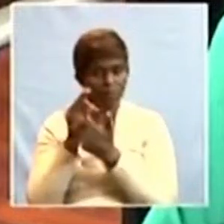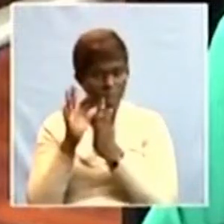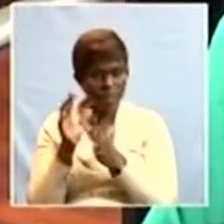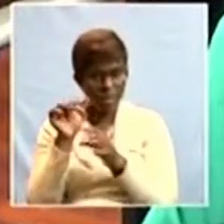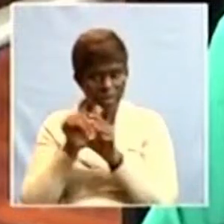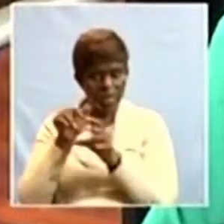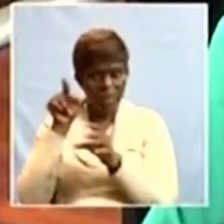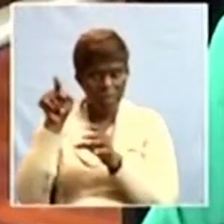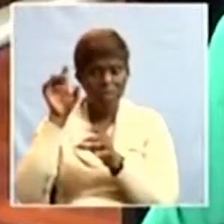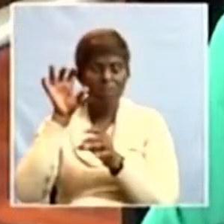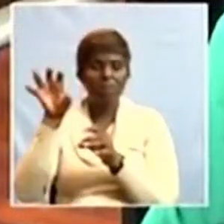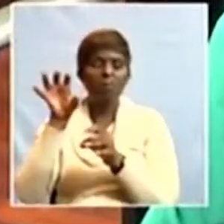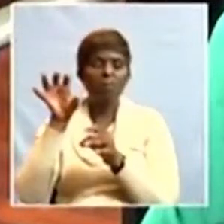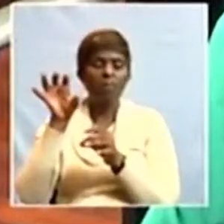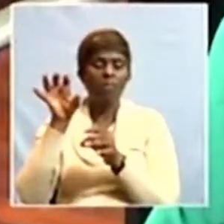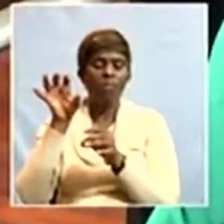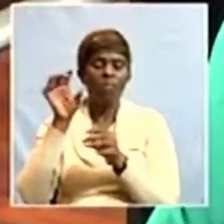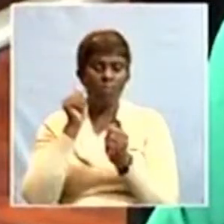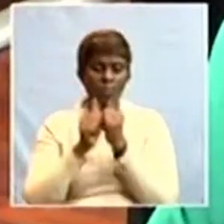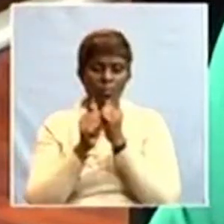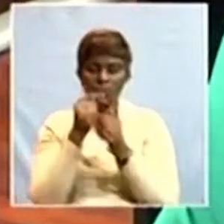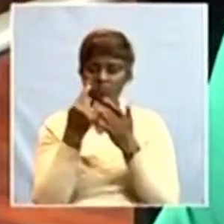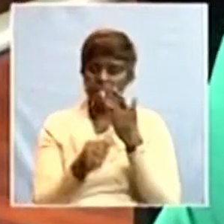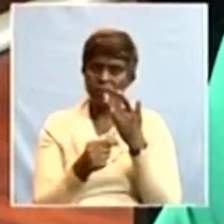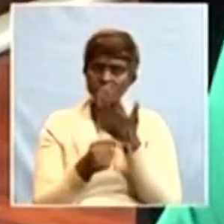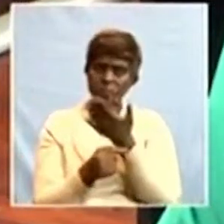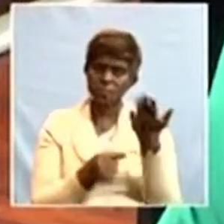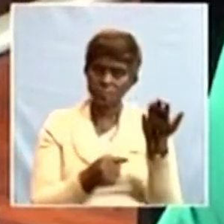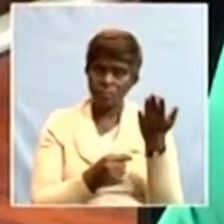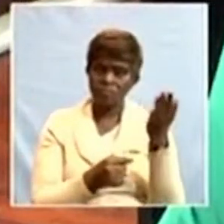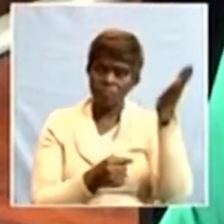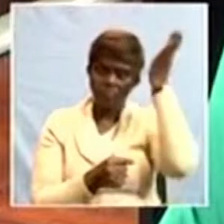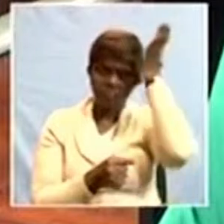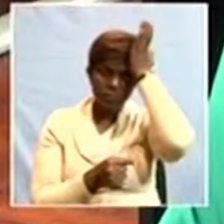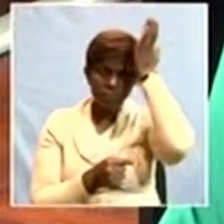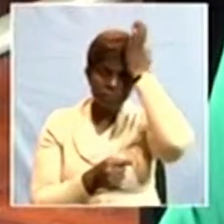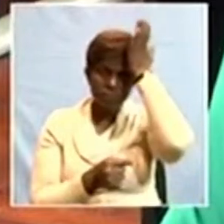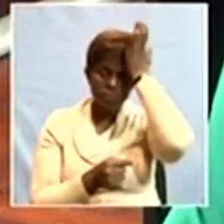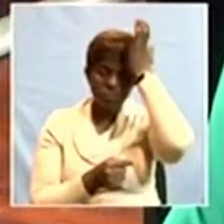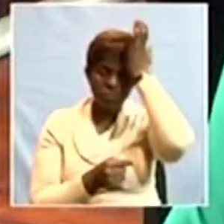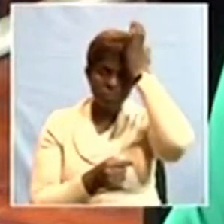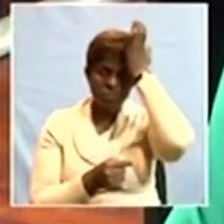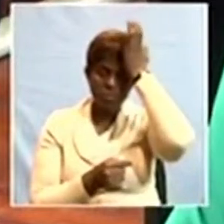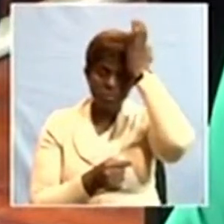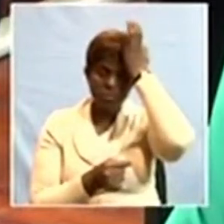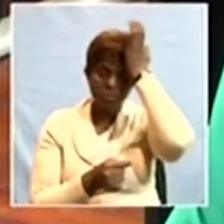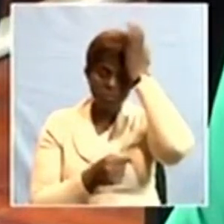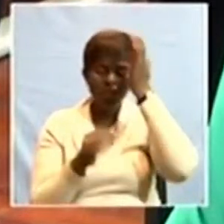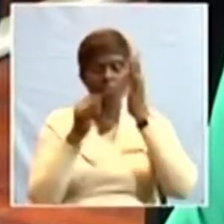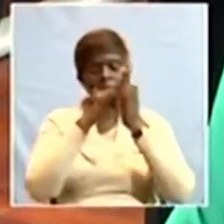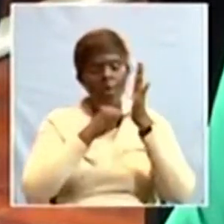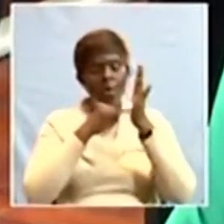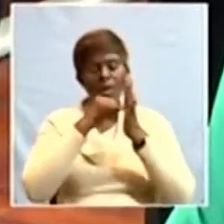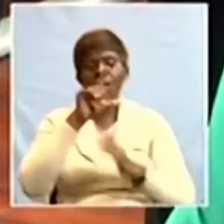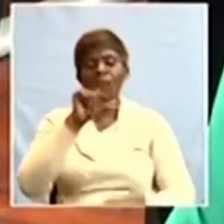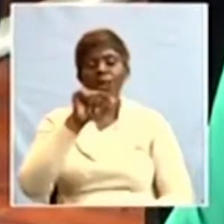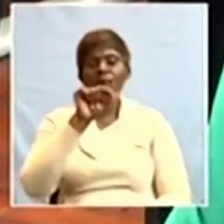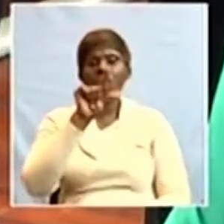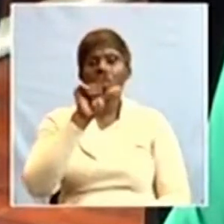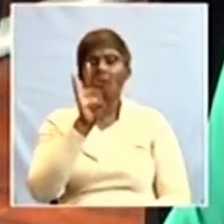the province, which is dated January